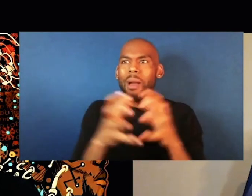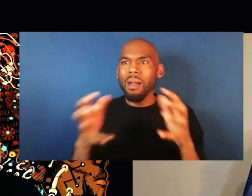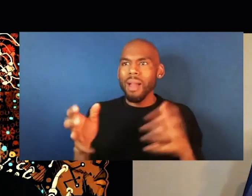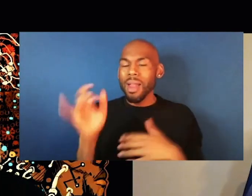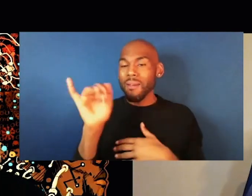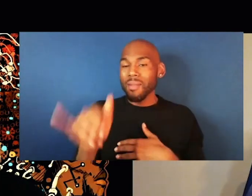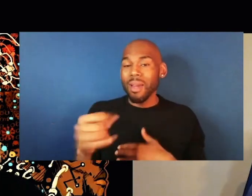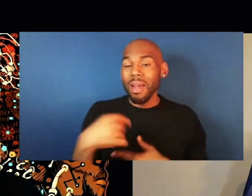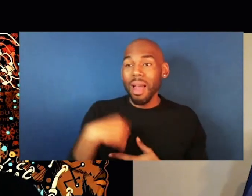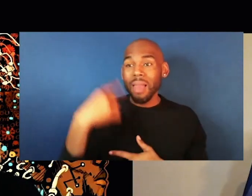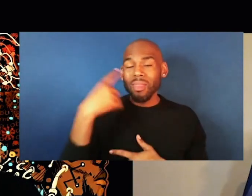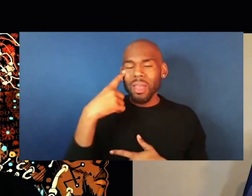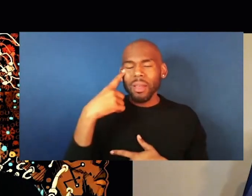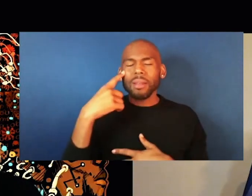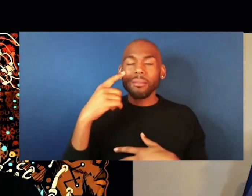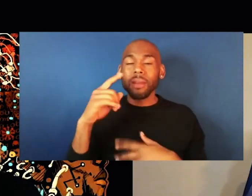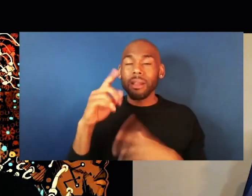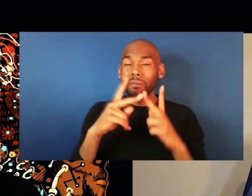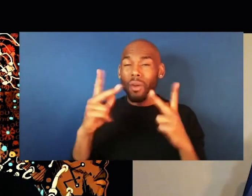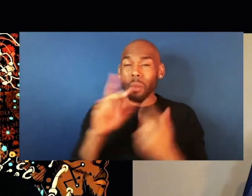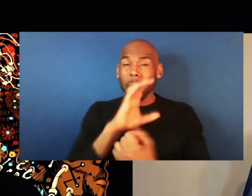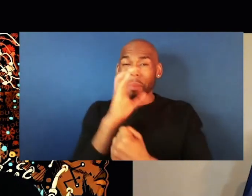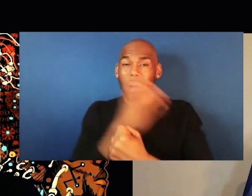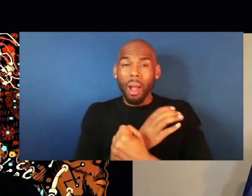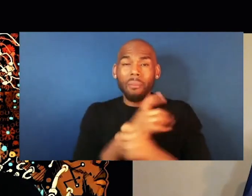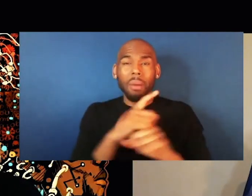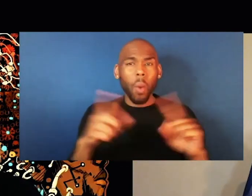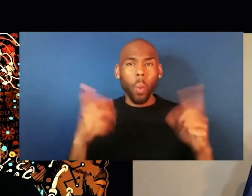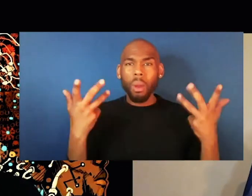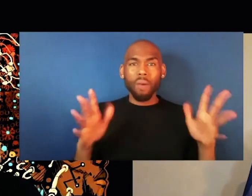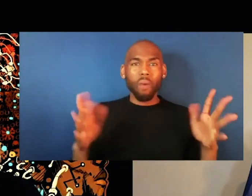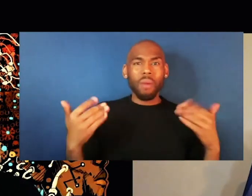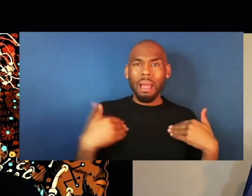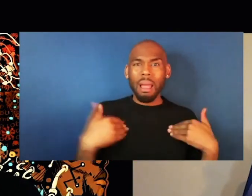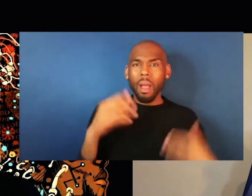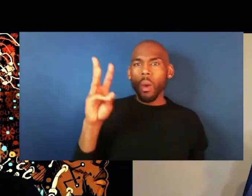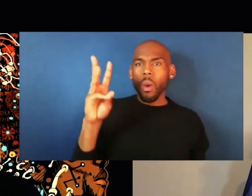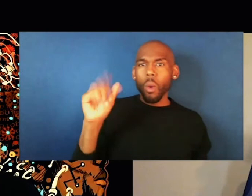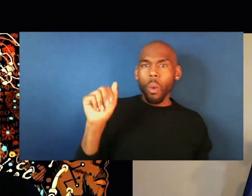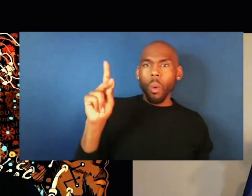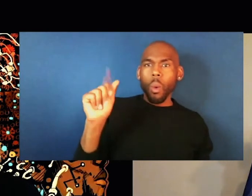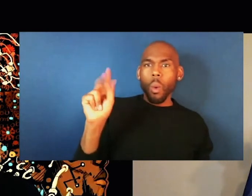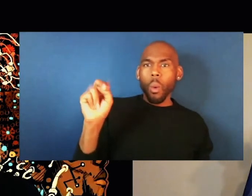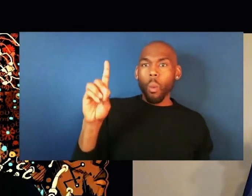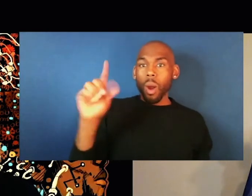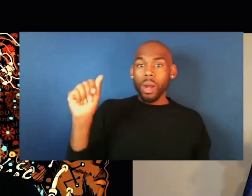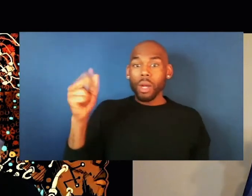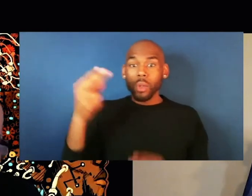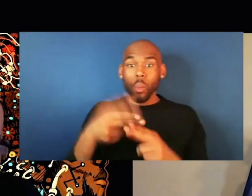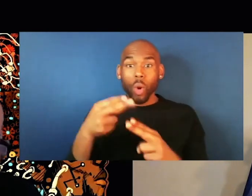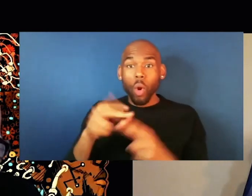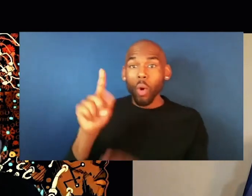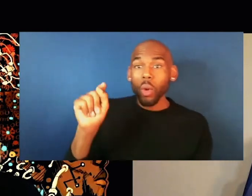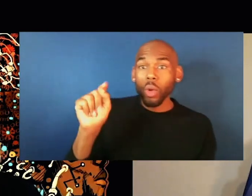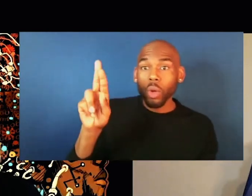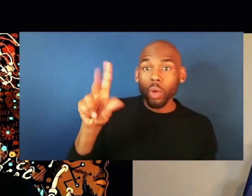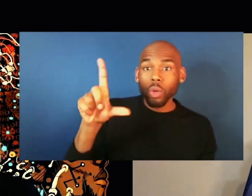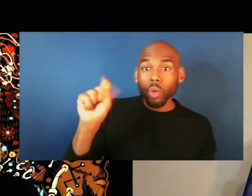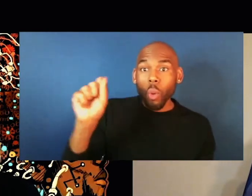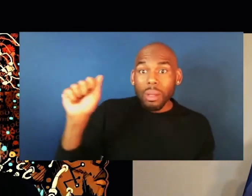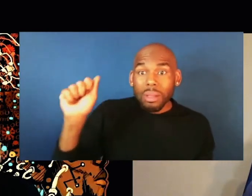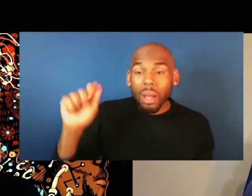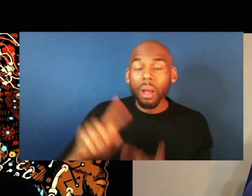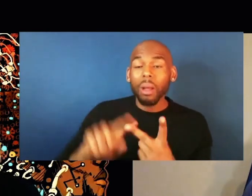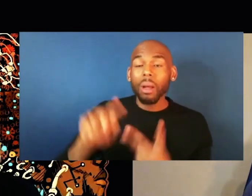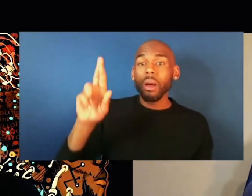the idea of Wakanda is very powerful, but I also think that we've already had Wakanda. You know, we called it Tulsa, we called it